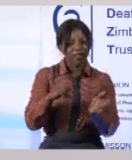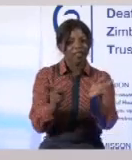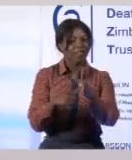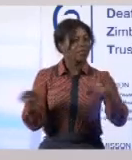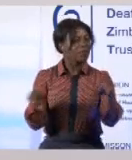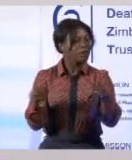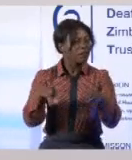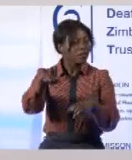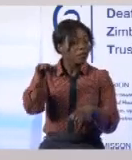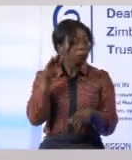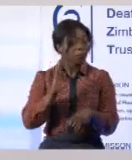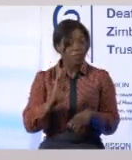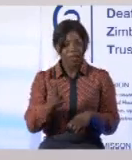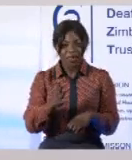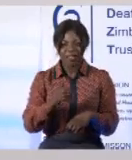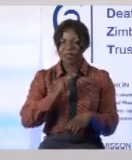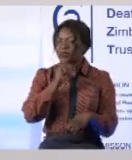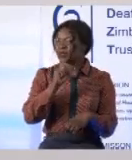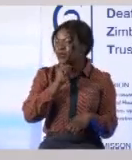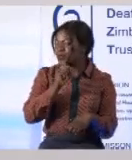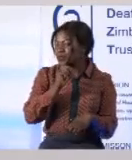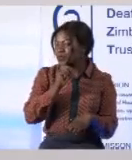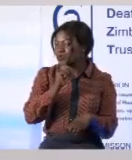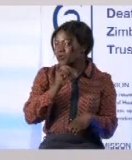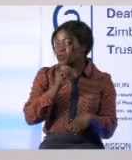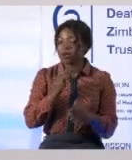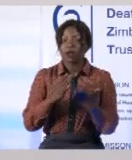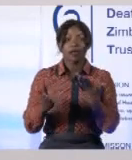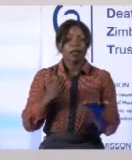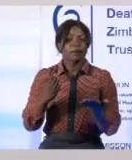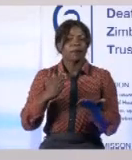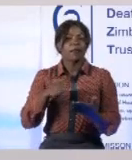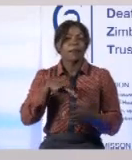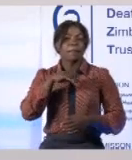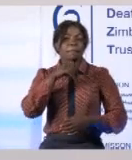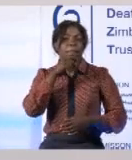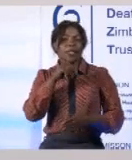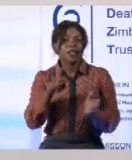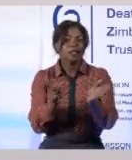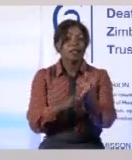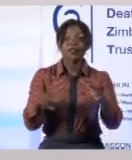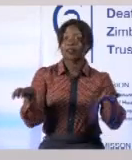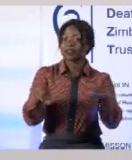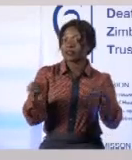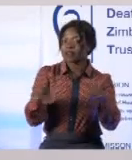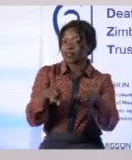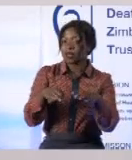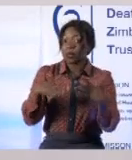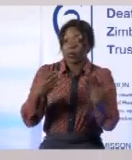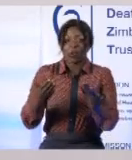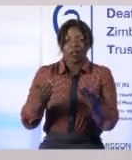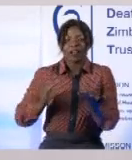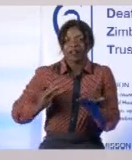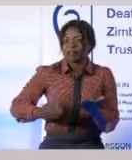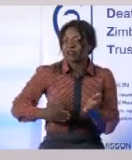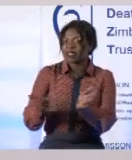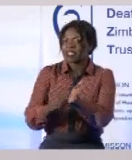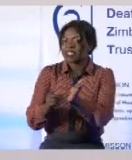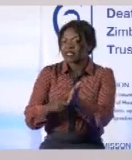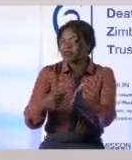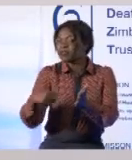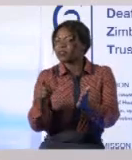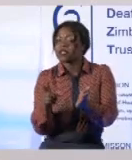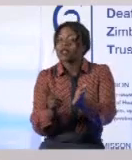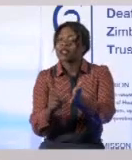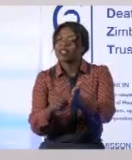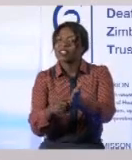Zimbabwe. Is this true? Could it be that there are no male sex workers, or that there are no females who desire to buy sex?